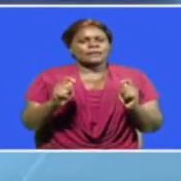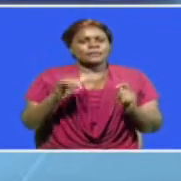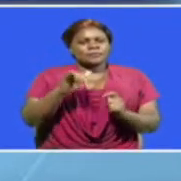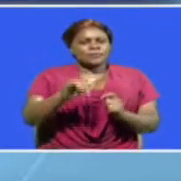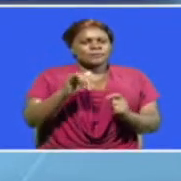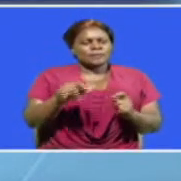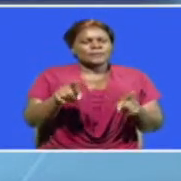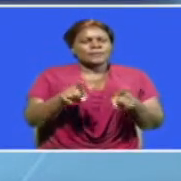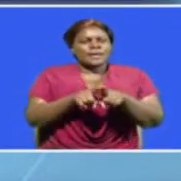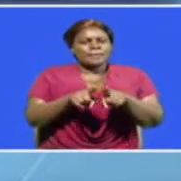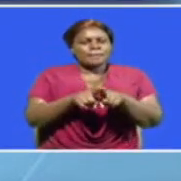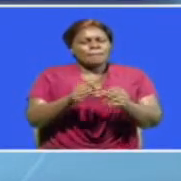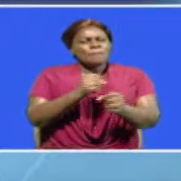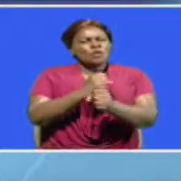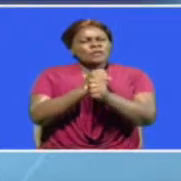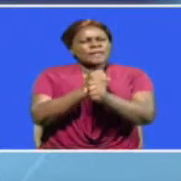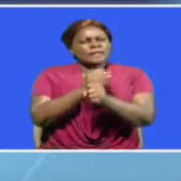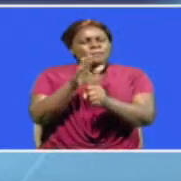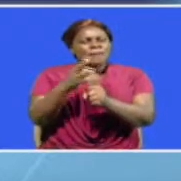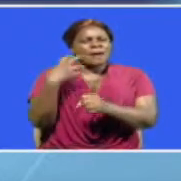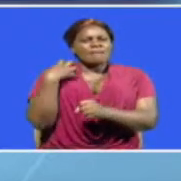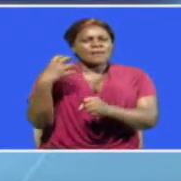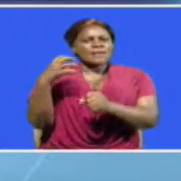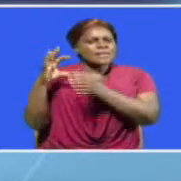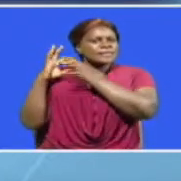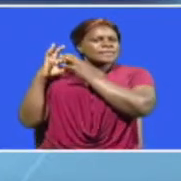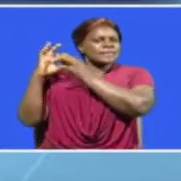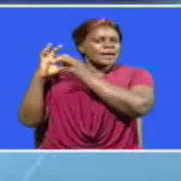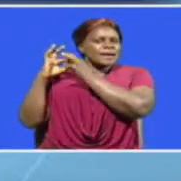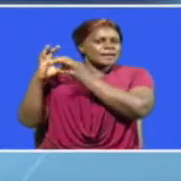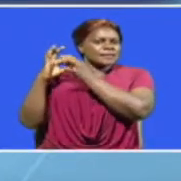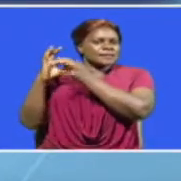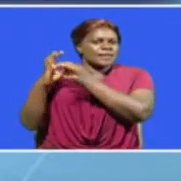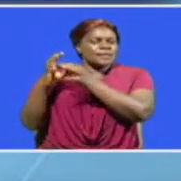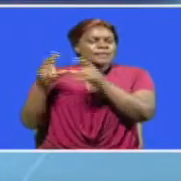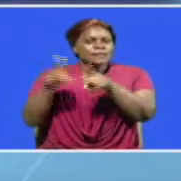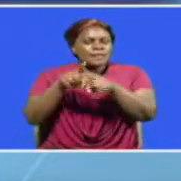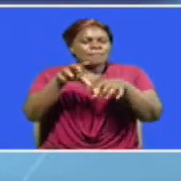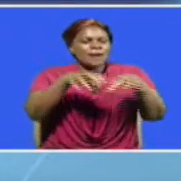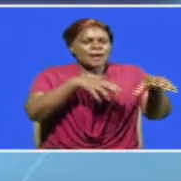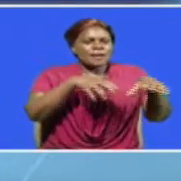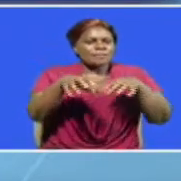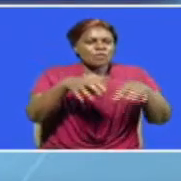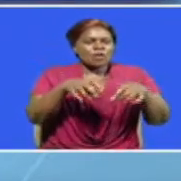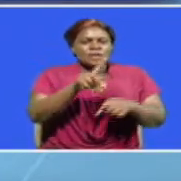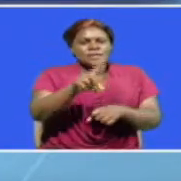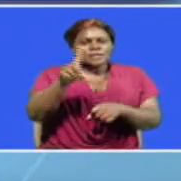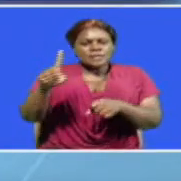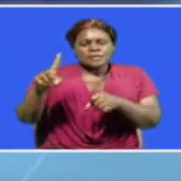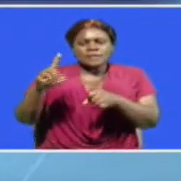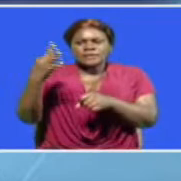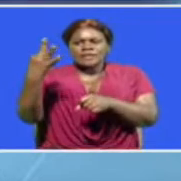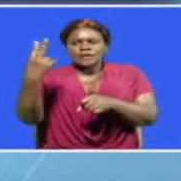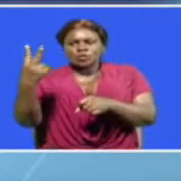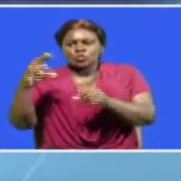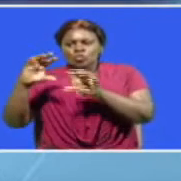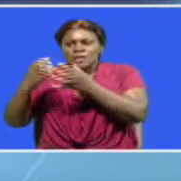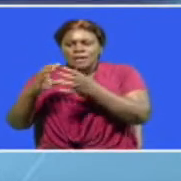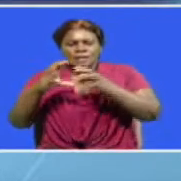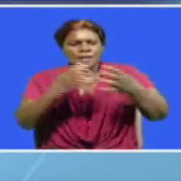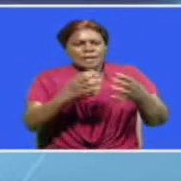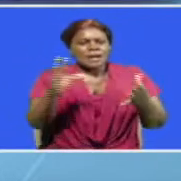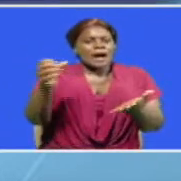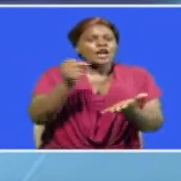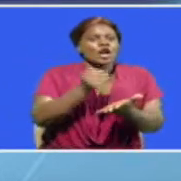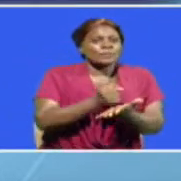and jealously guard their rich culture, forest habitat and wild animals, which each of the 32 clans has a